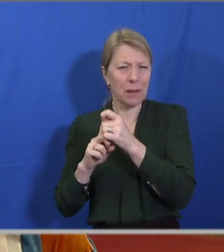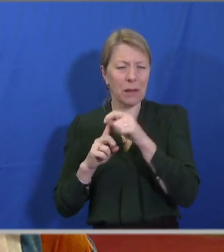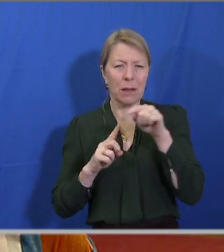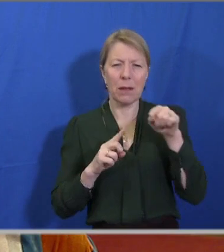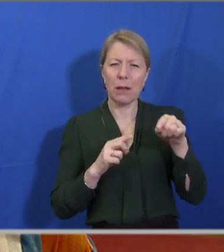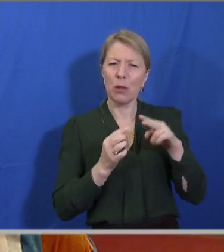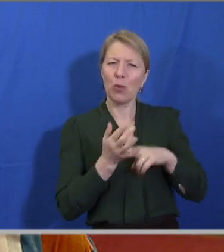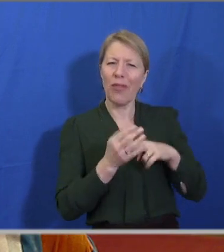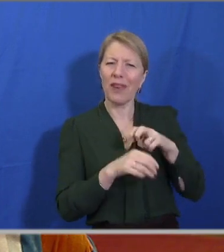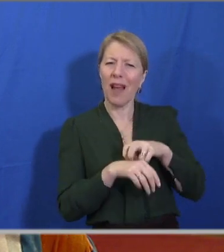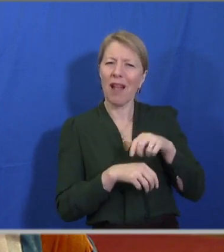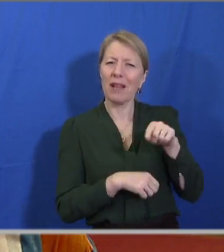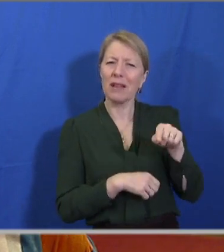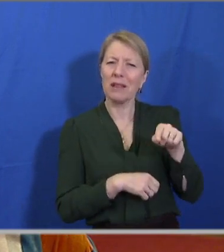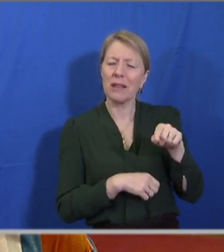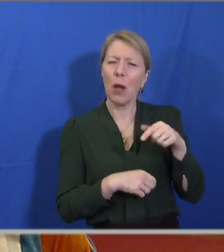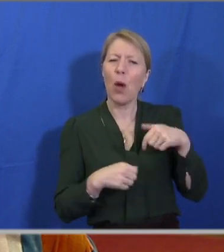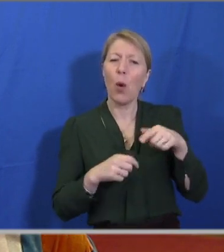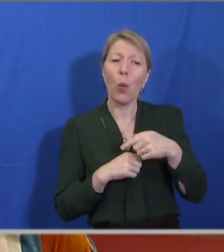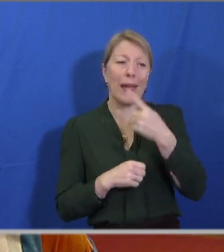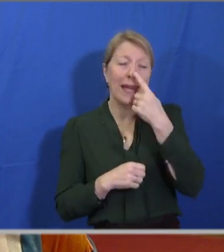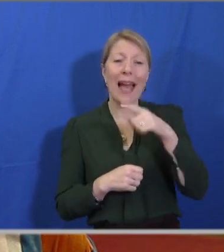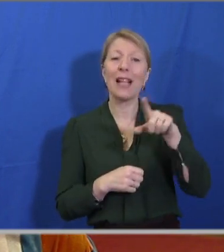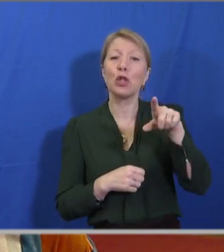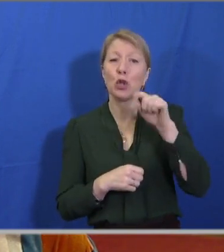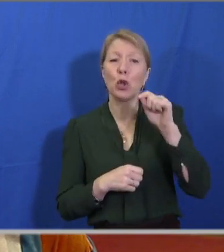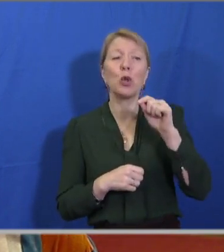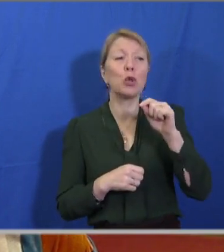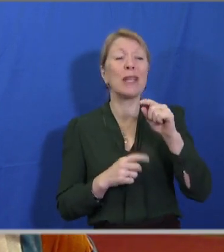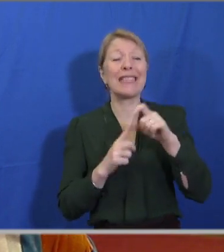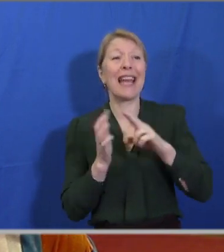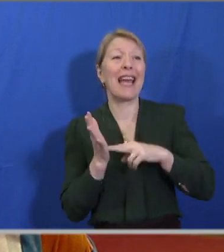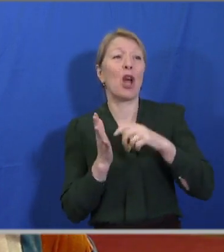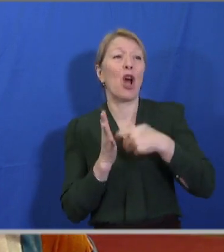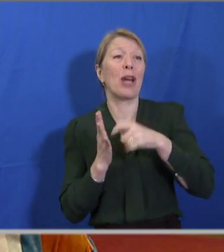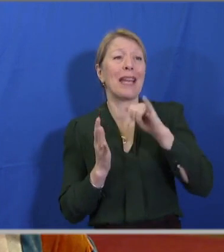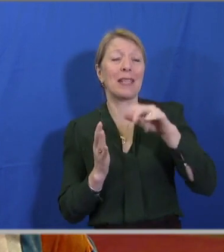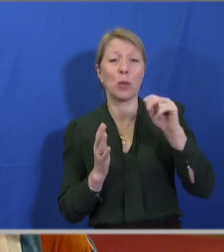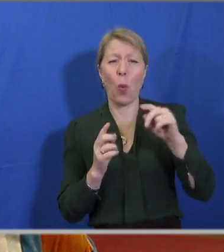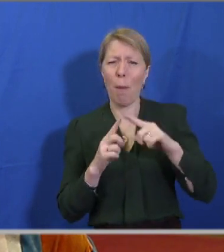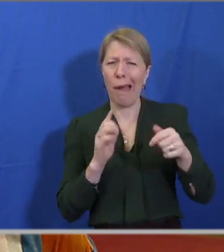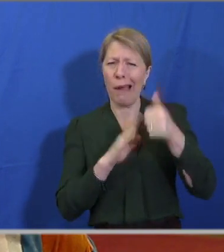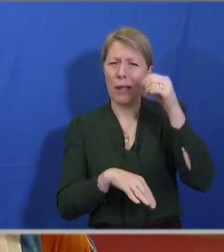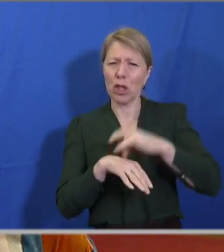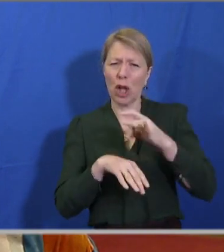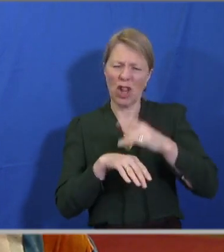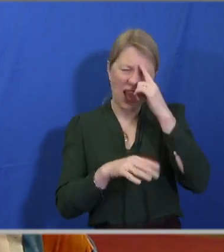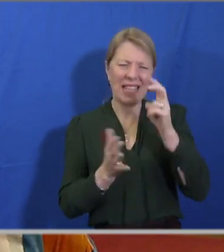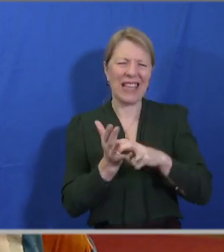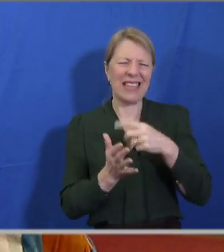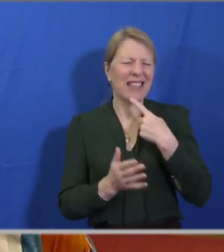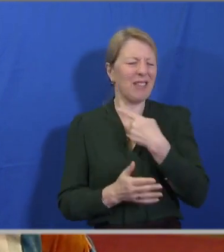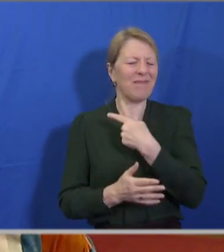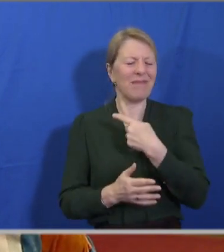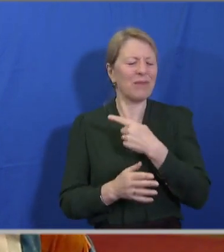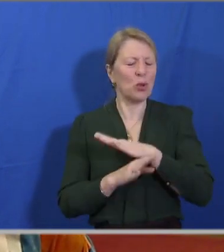can choose to die, but we cannot choose to live? The consultant has the final say. Good for you. Thank